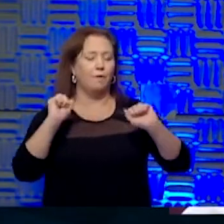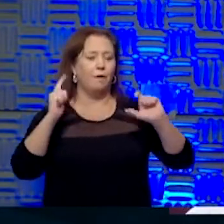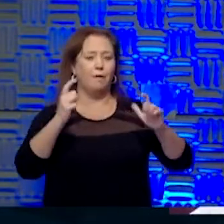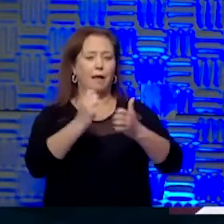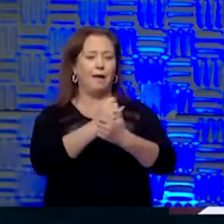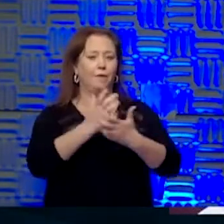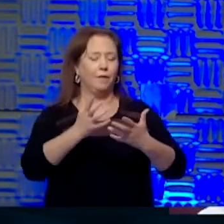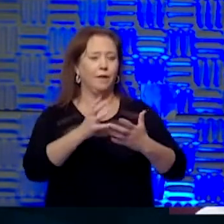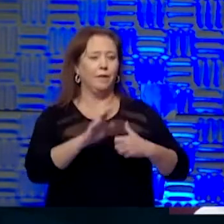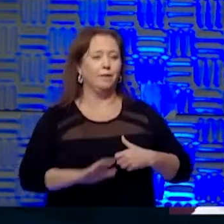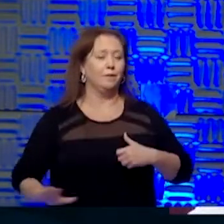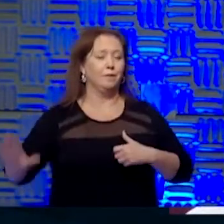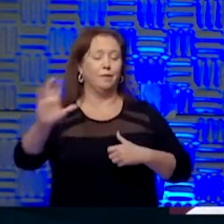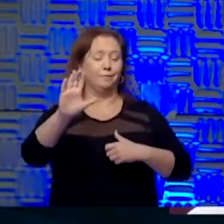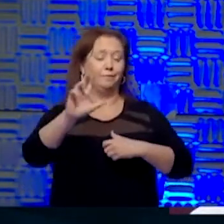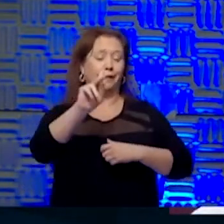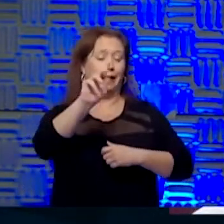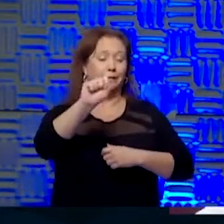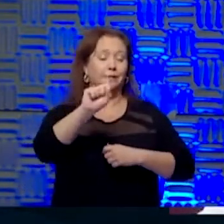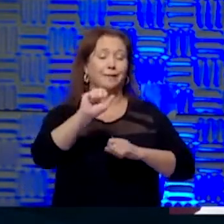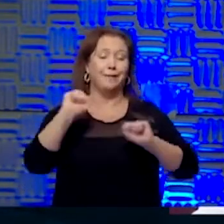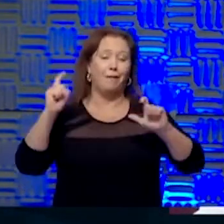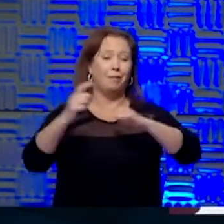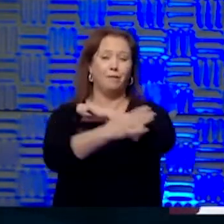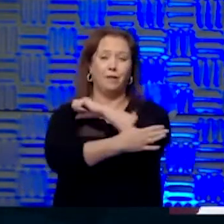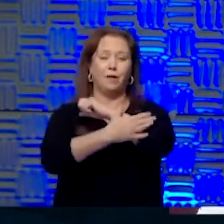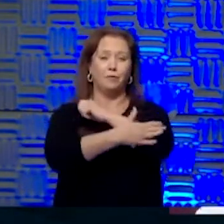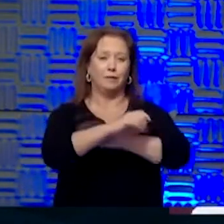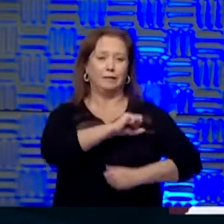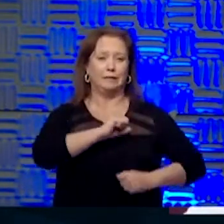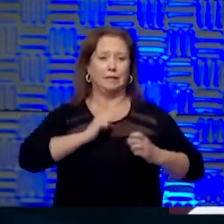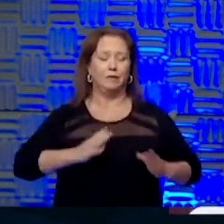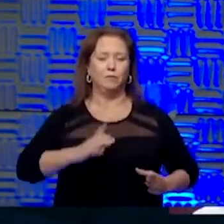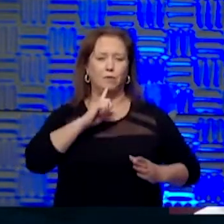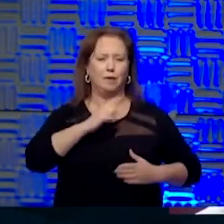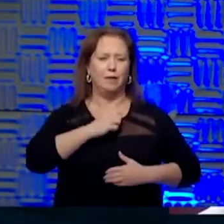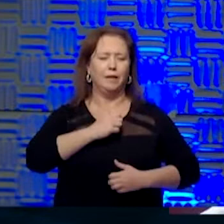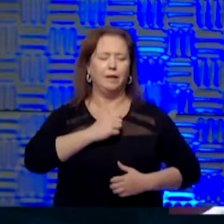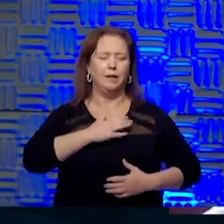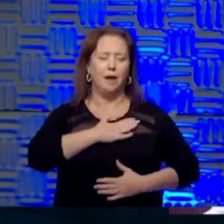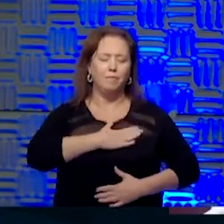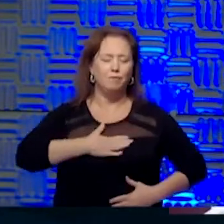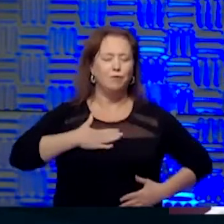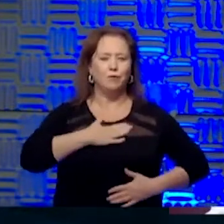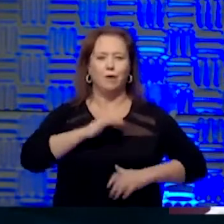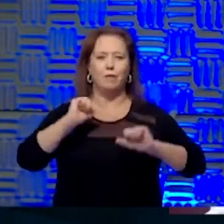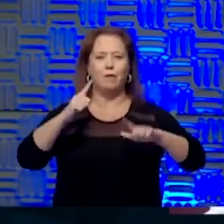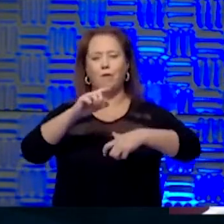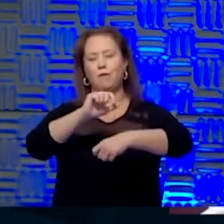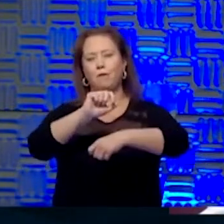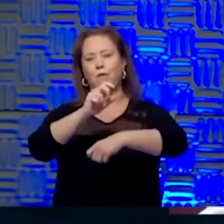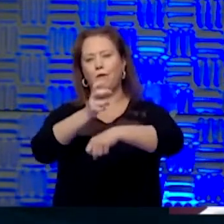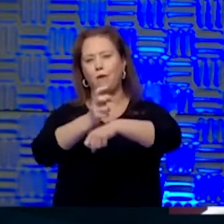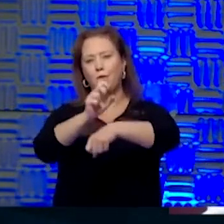quite honestly throughout the country, Senator. We sincerely appreciate you and all the hard work you've